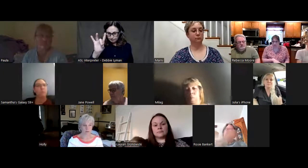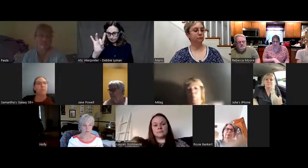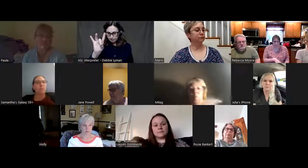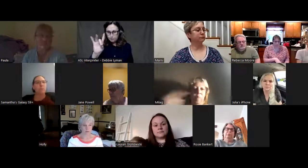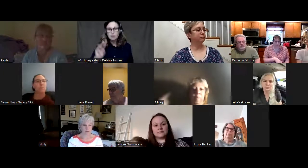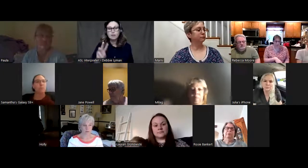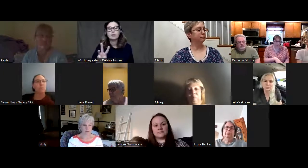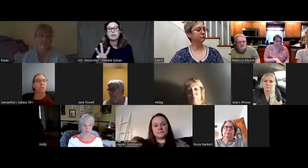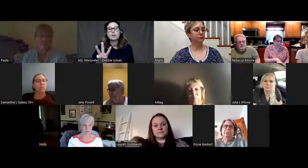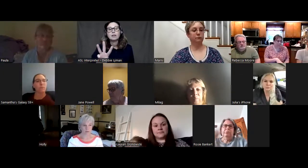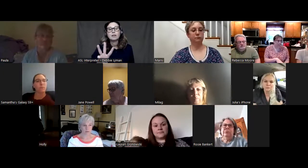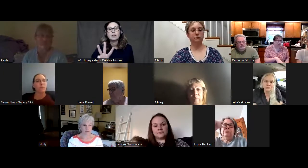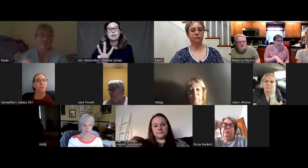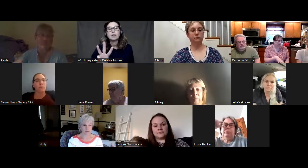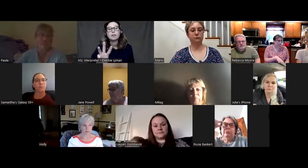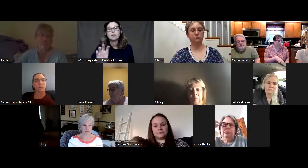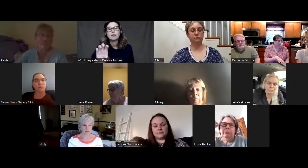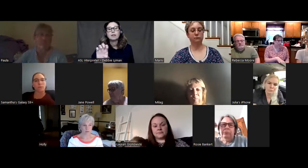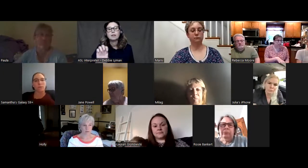8.